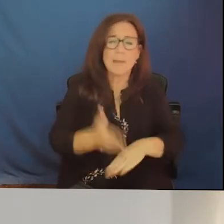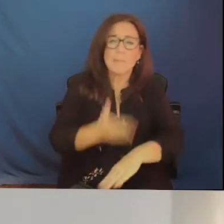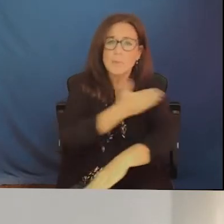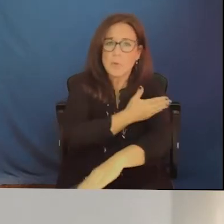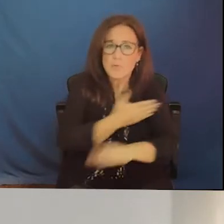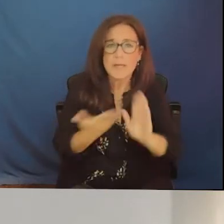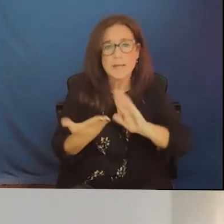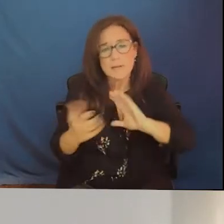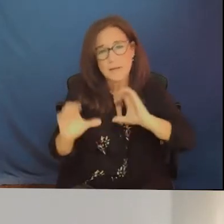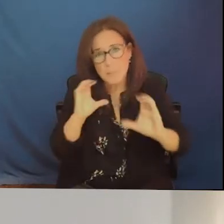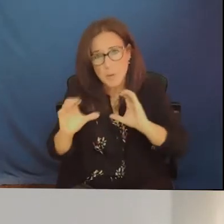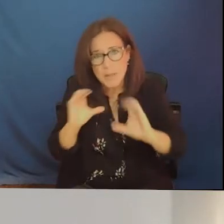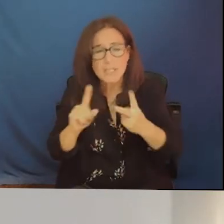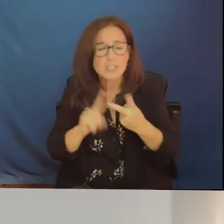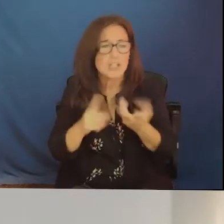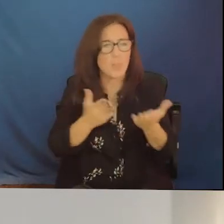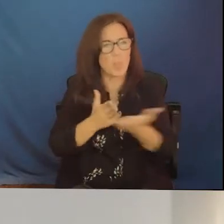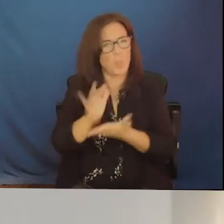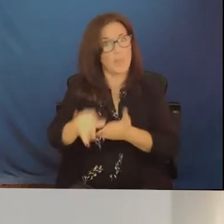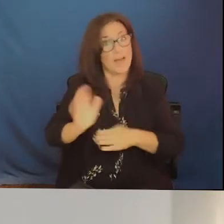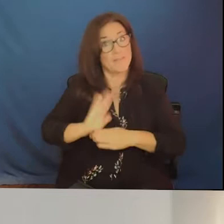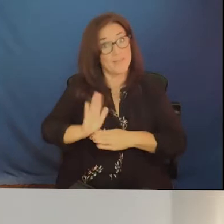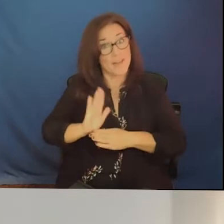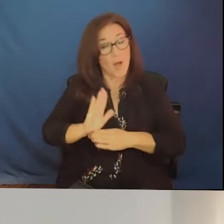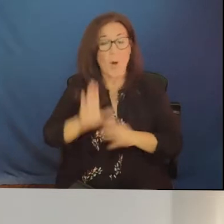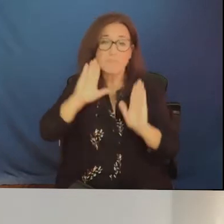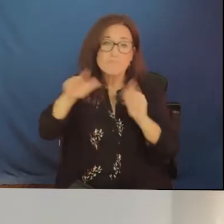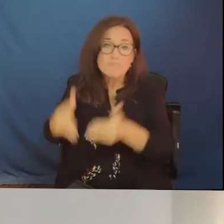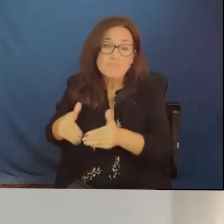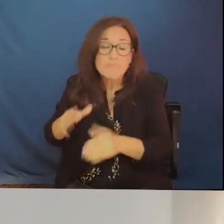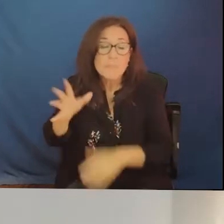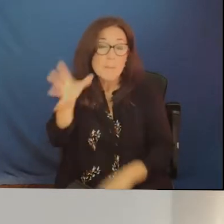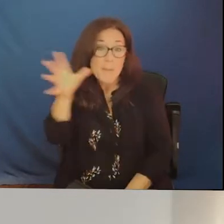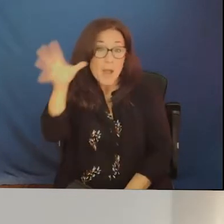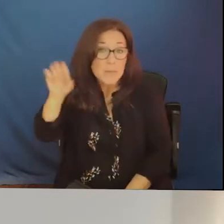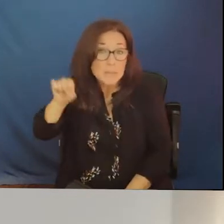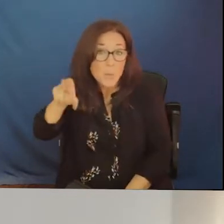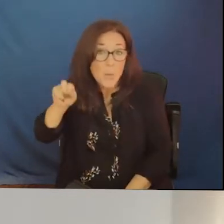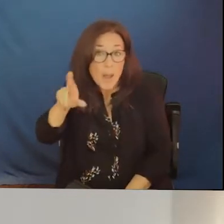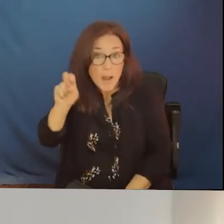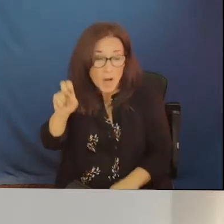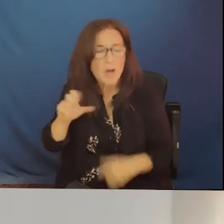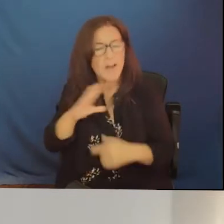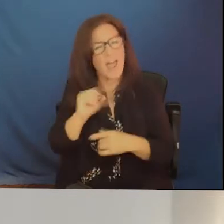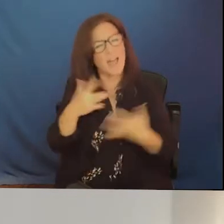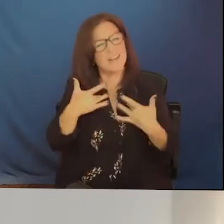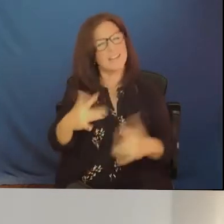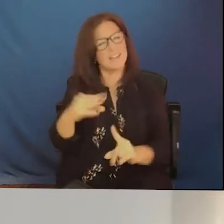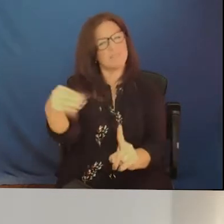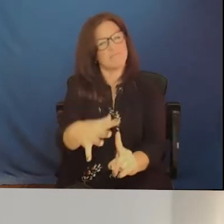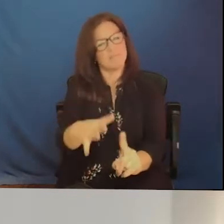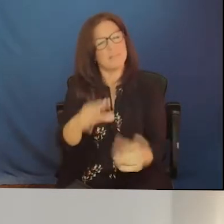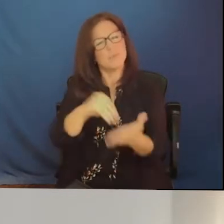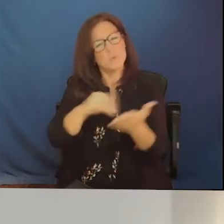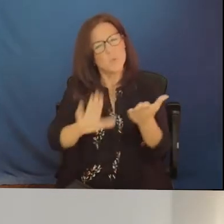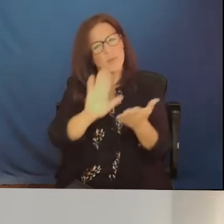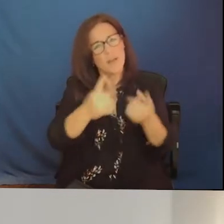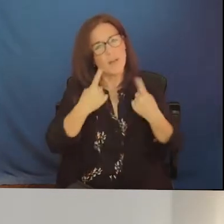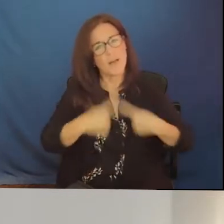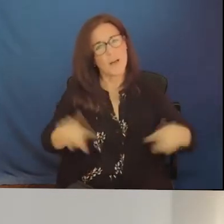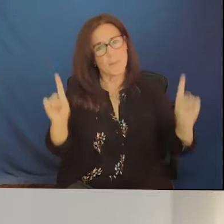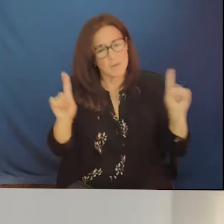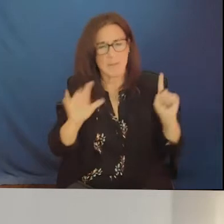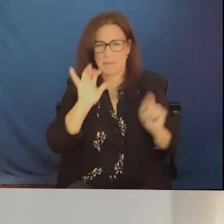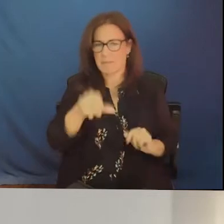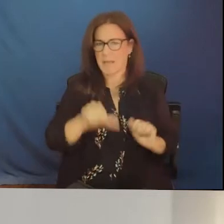squares, and also focus on innovation, on student and staff accomplishments, and the pride points for the district. And I'd like to just follow